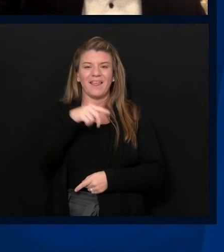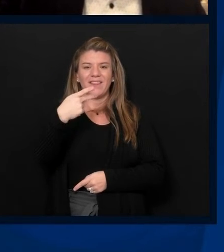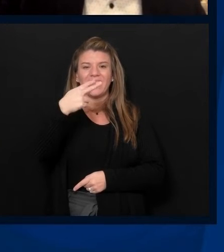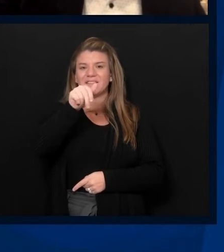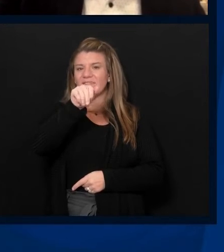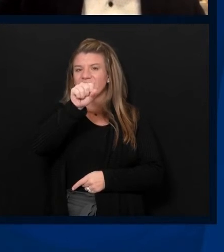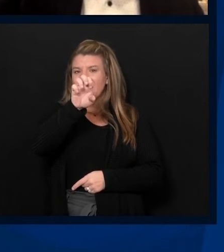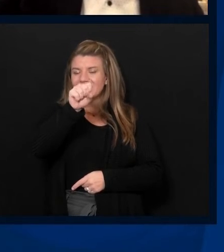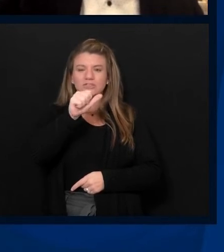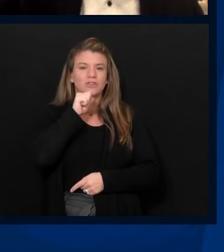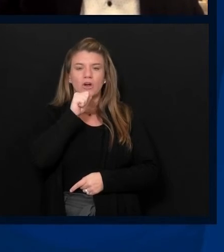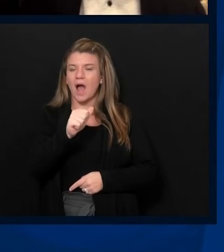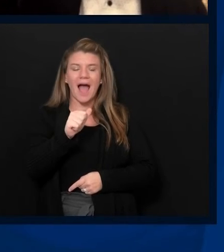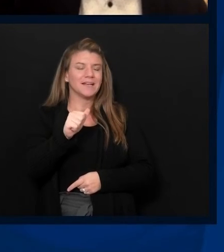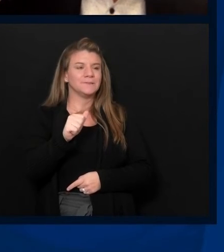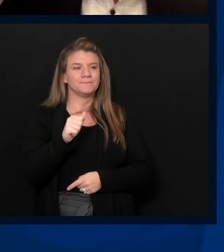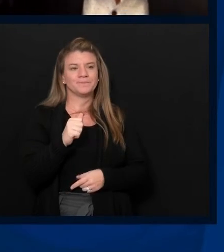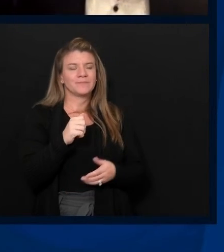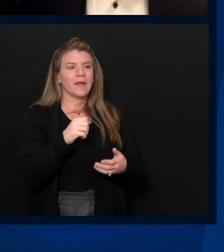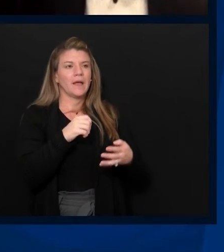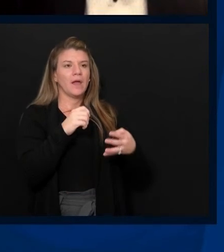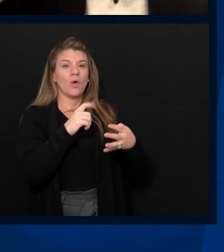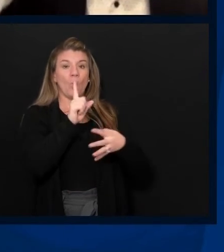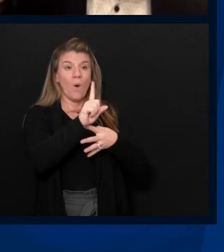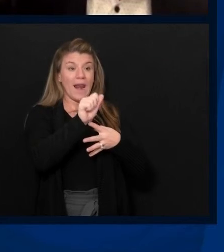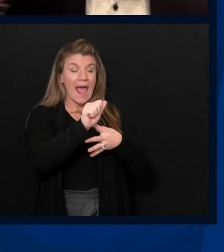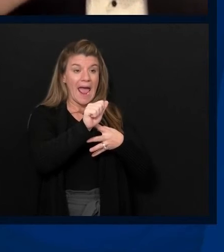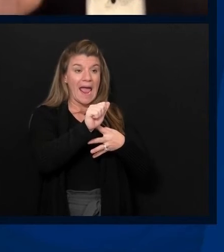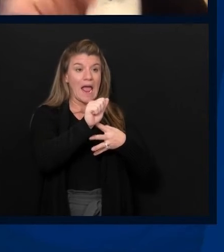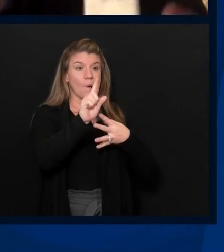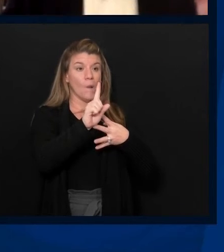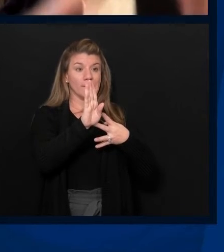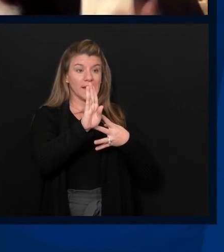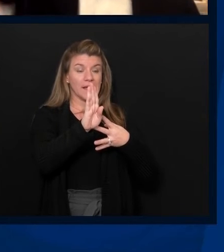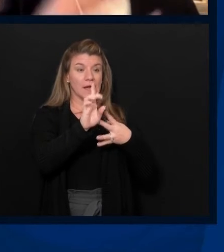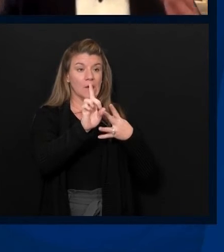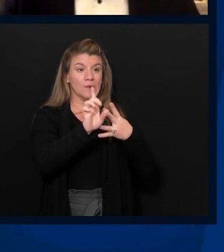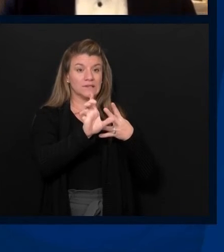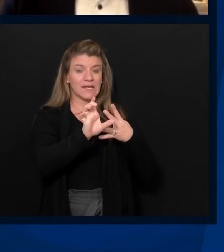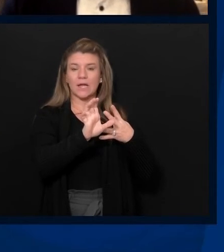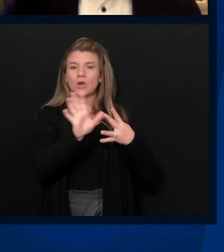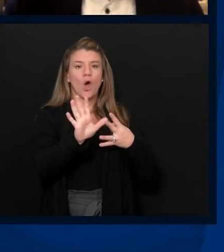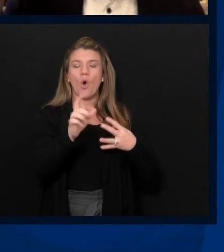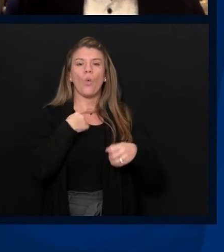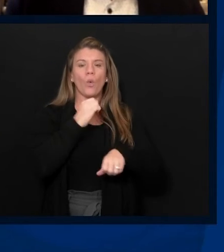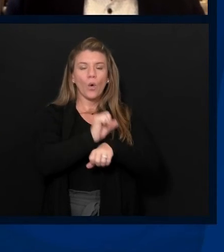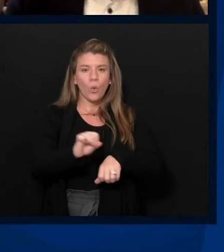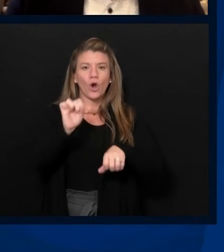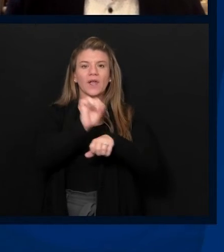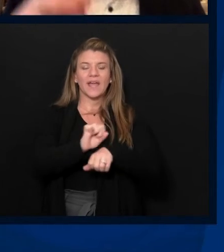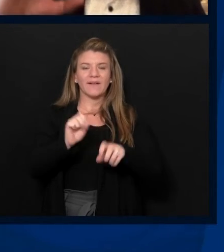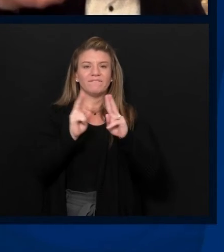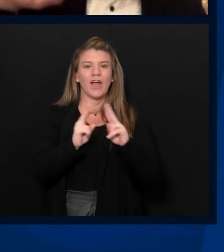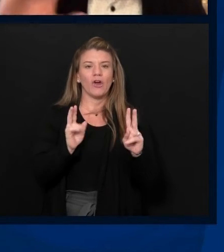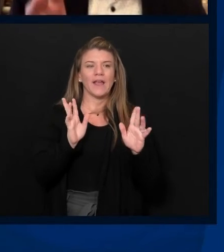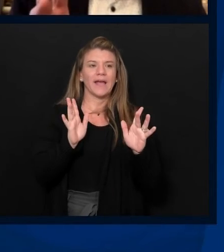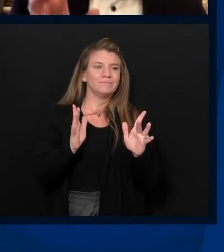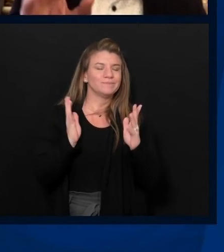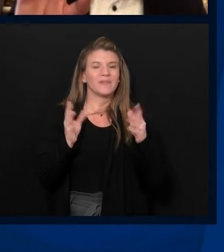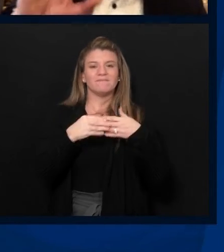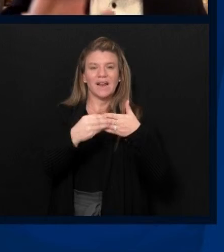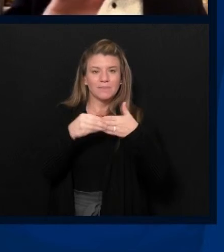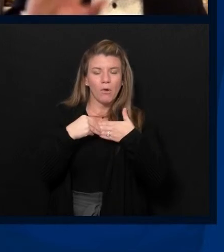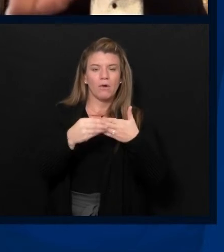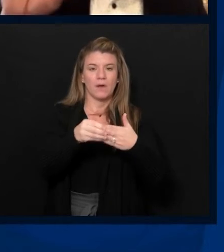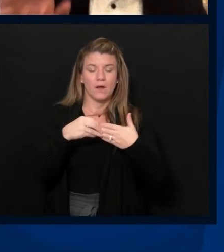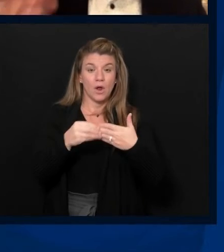or not inflexible. It's not like we do phase 1A, then 1B, then 1C. So we're working very